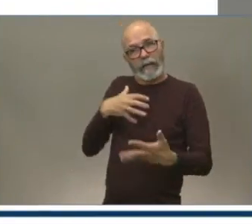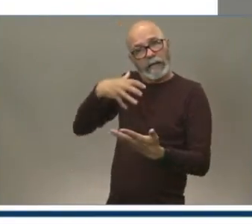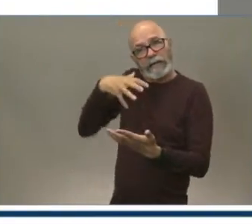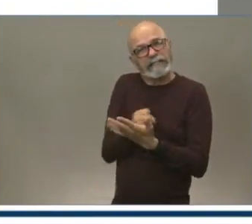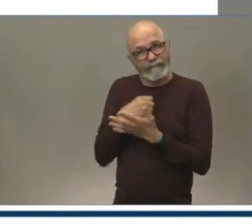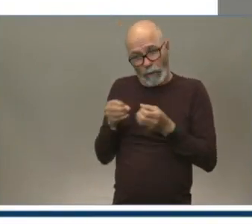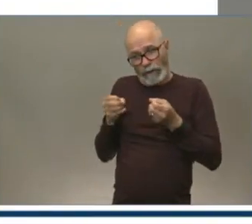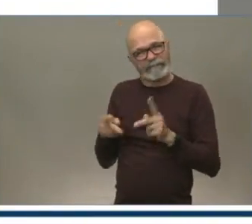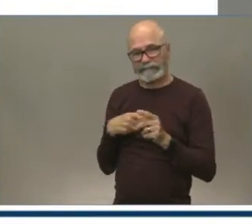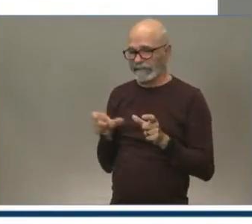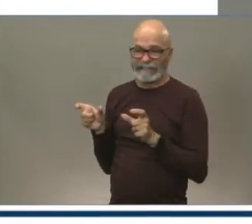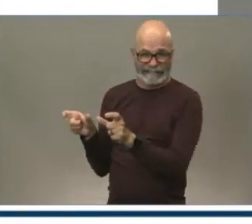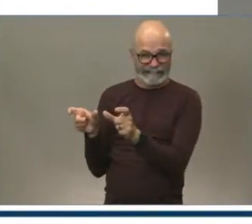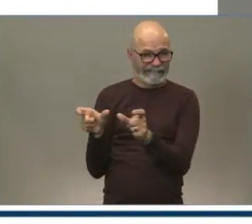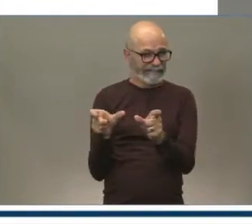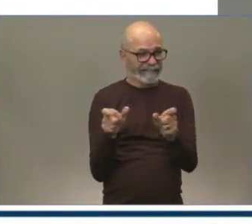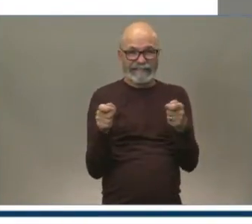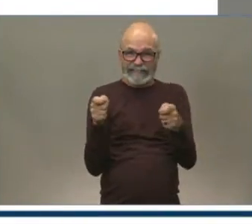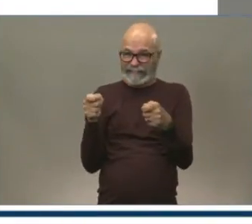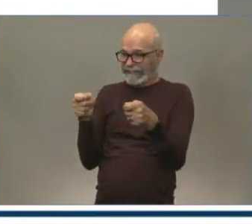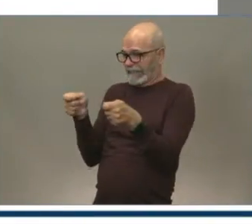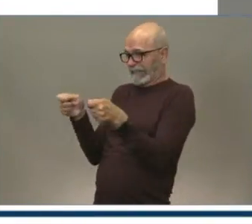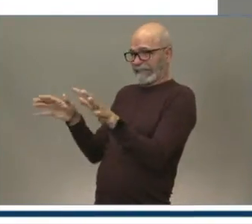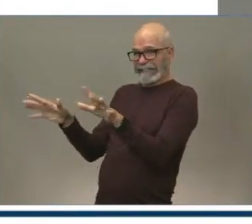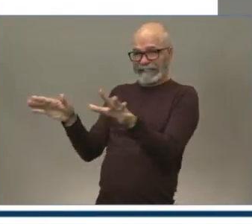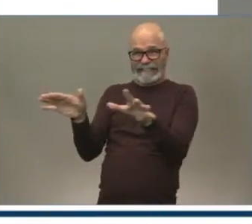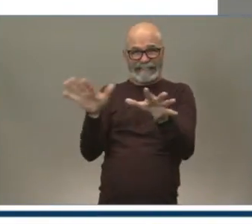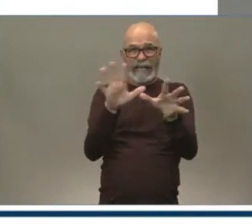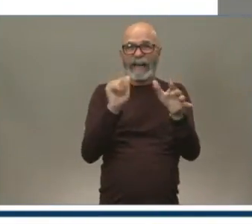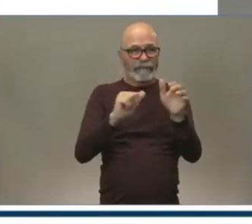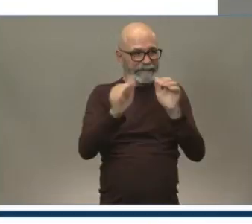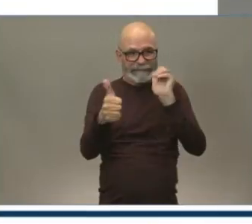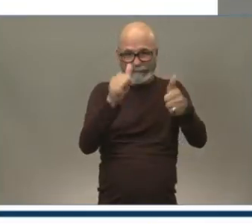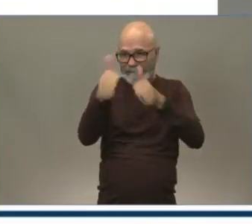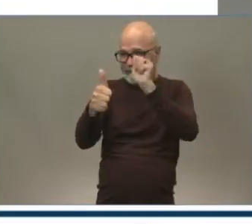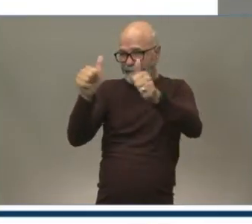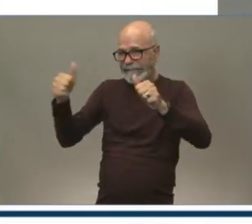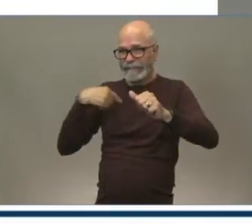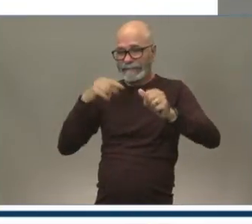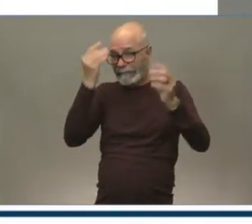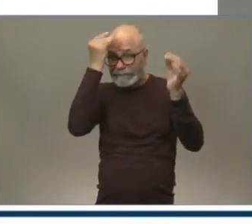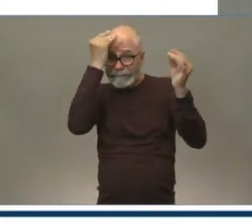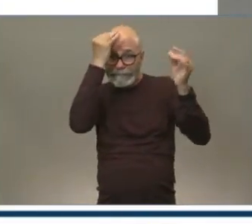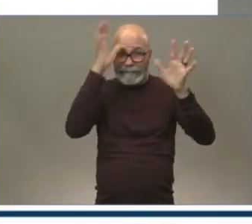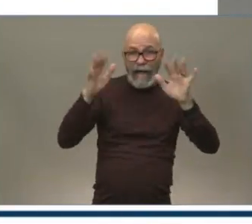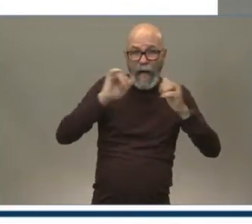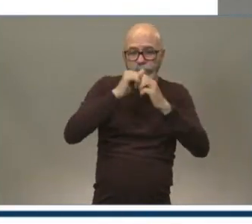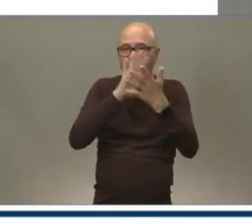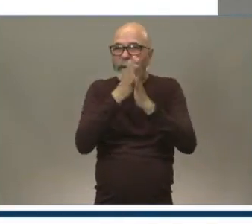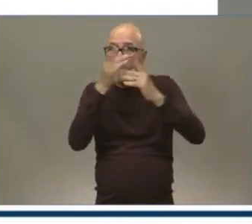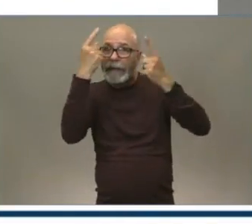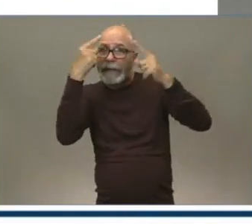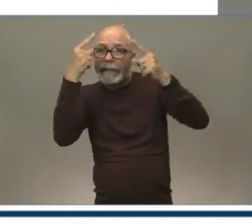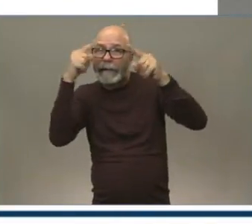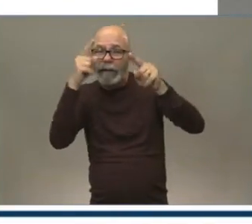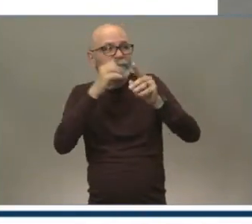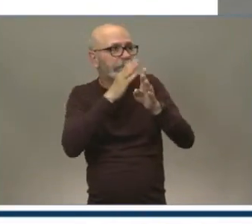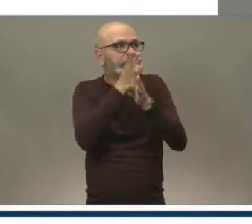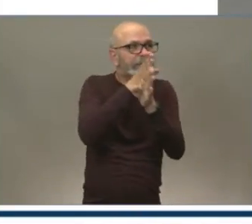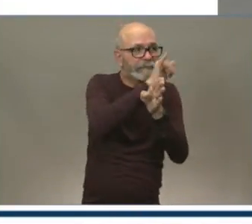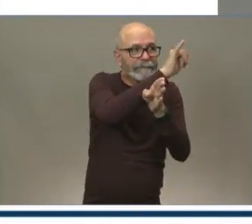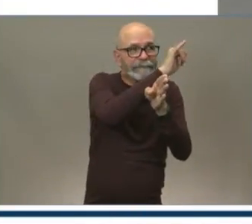before. We are putting the right things in place to be successful. Border measures, increased public health restrictions, and increased